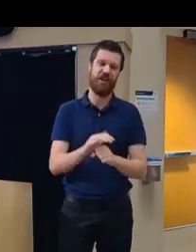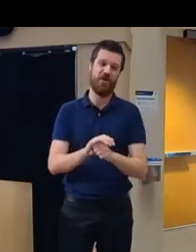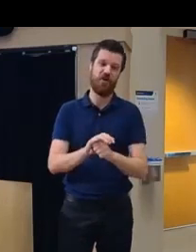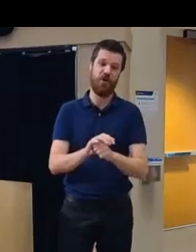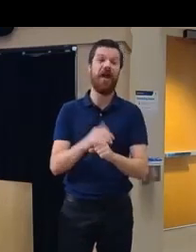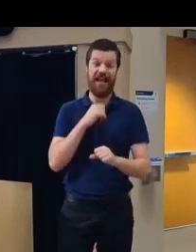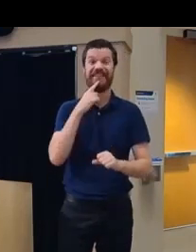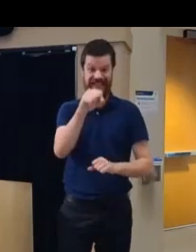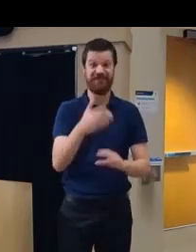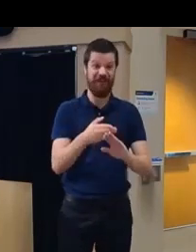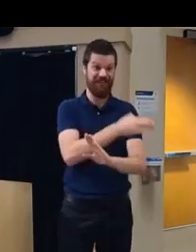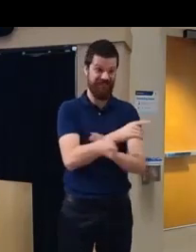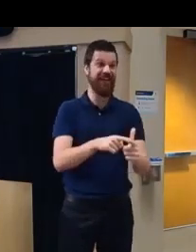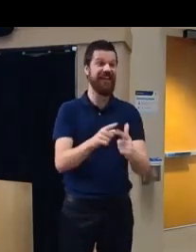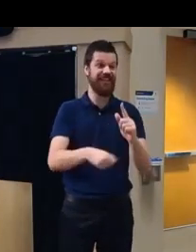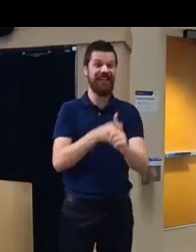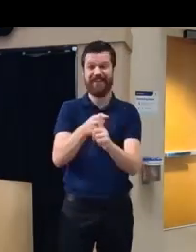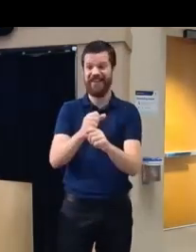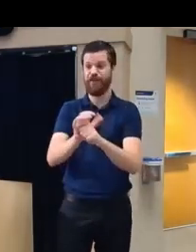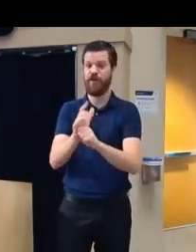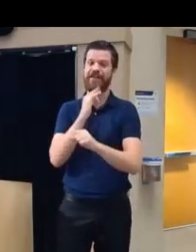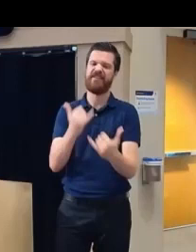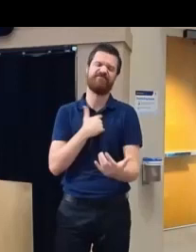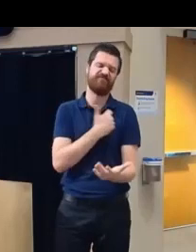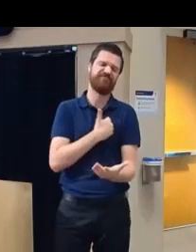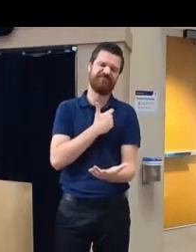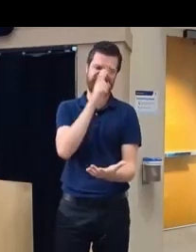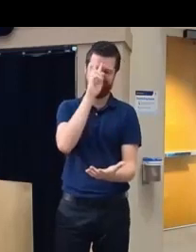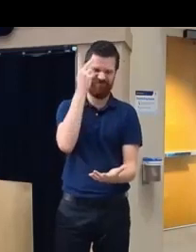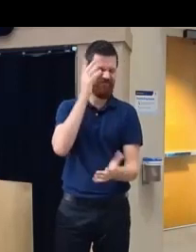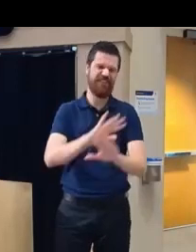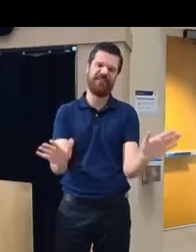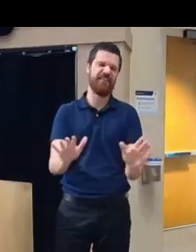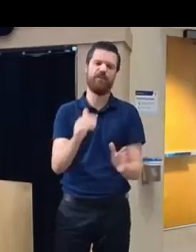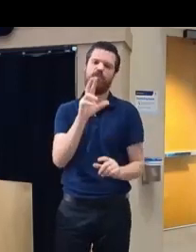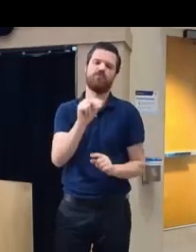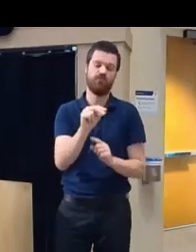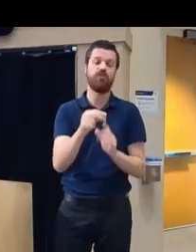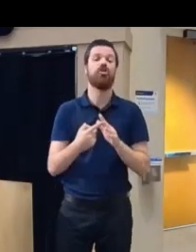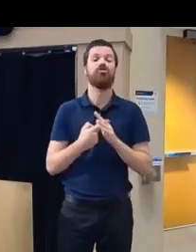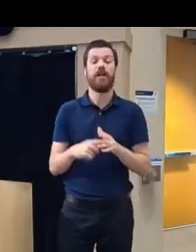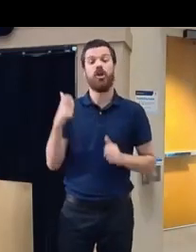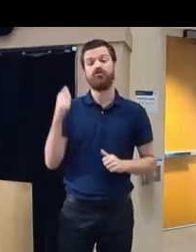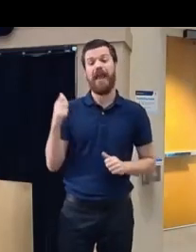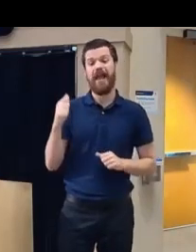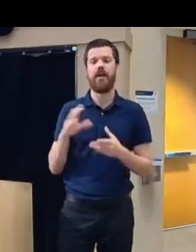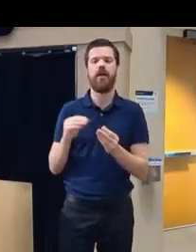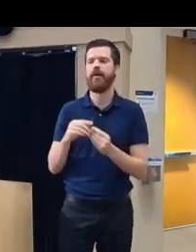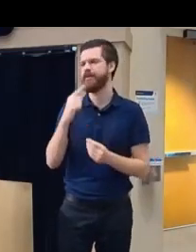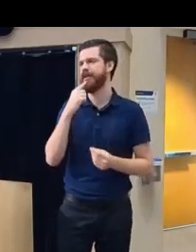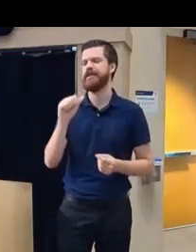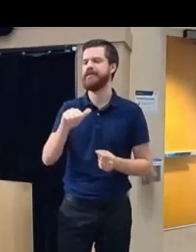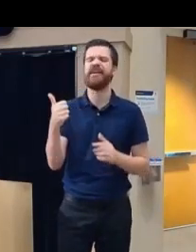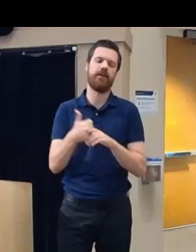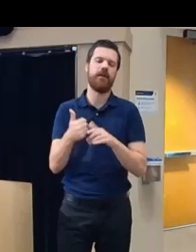yes before, but no. Then we had like, originally the grant said 10 sites. I mean, whatever, it was